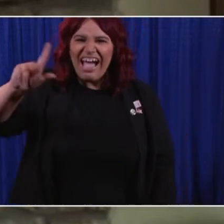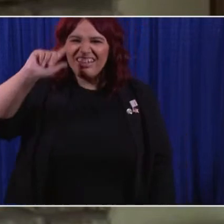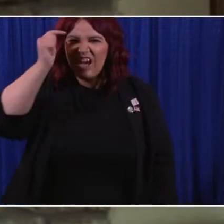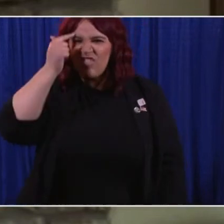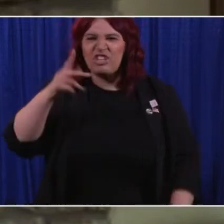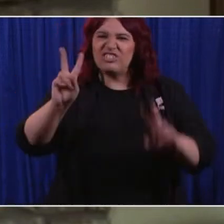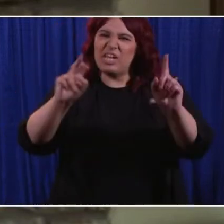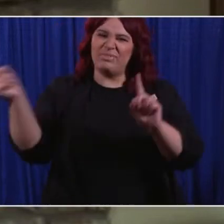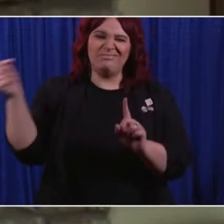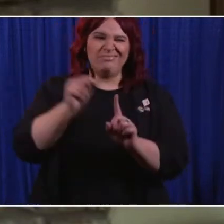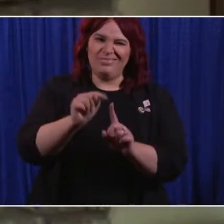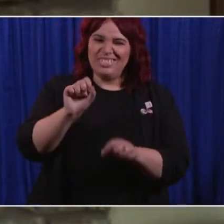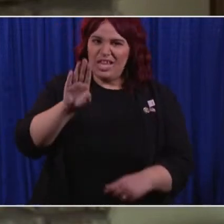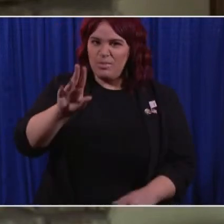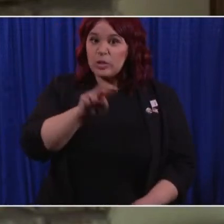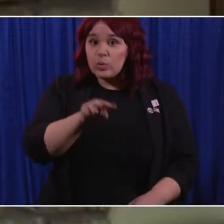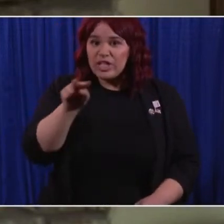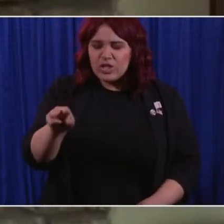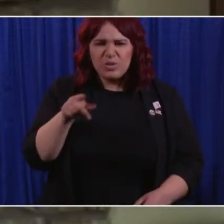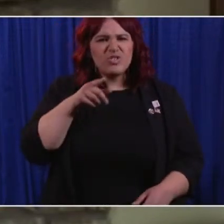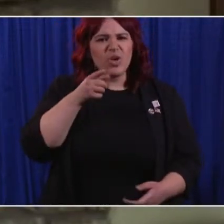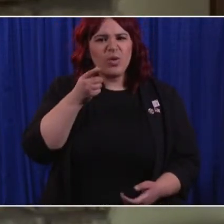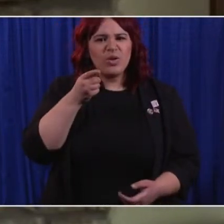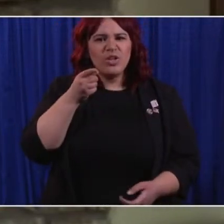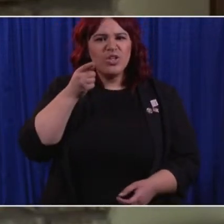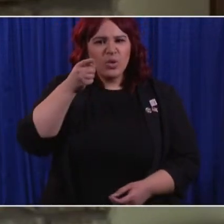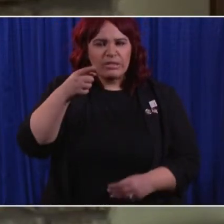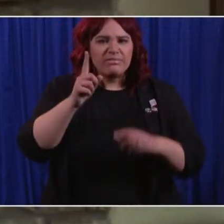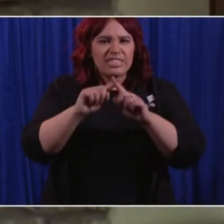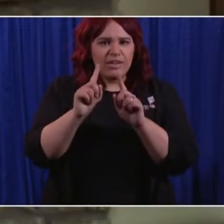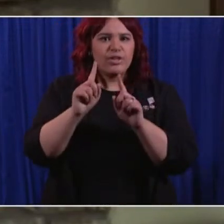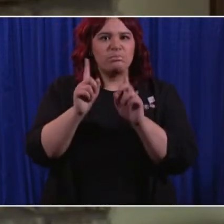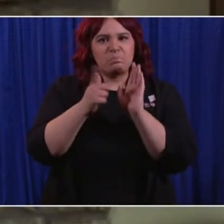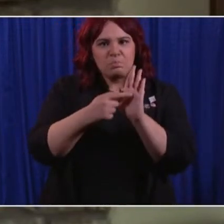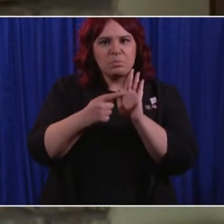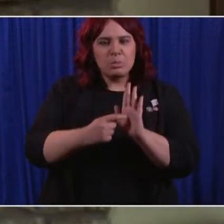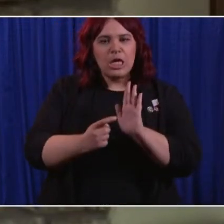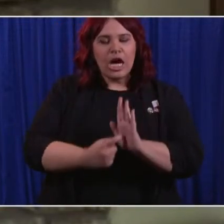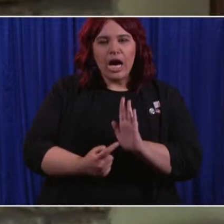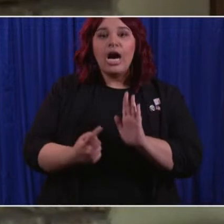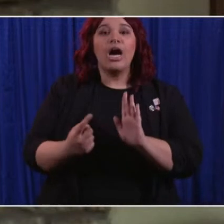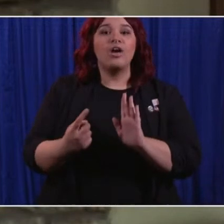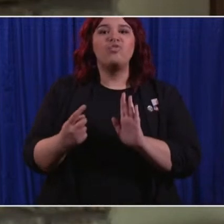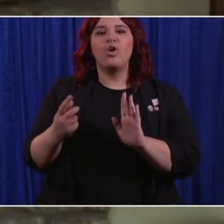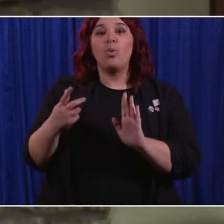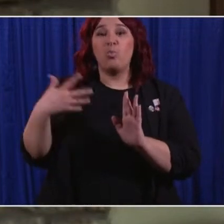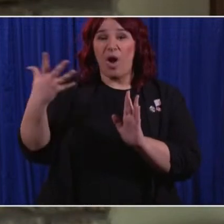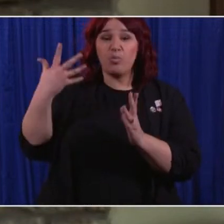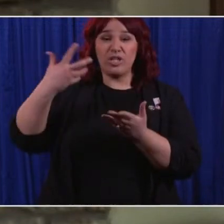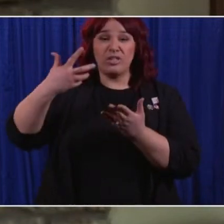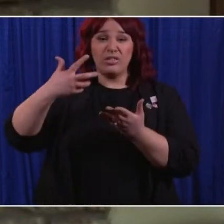22. Among other pieces of that bill you mentioned, it would actually end the current state of emergency that you declared about